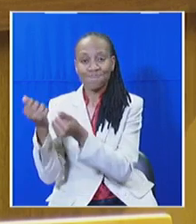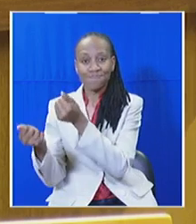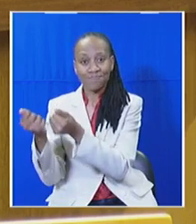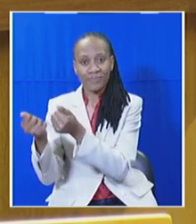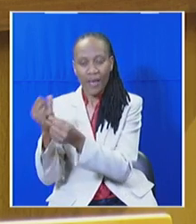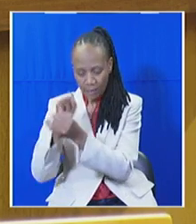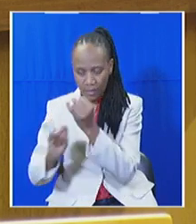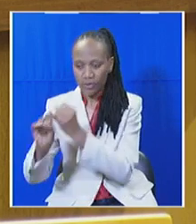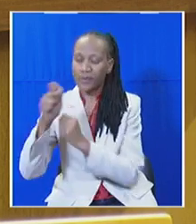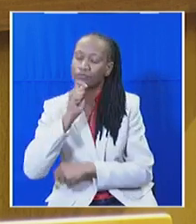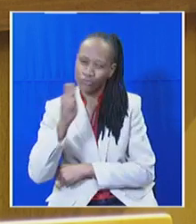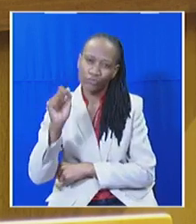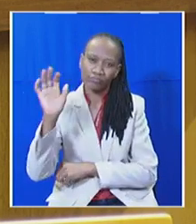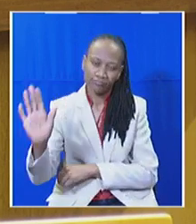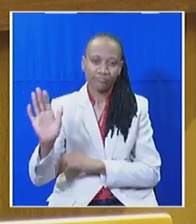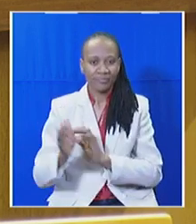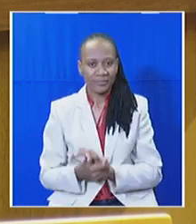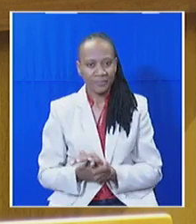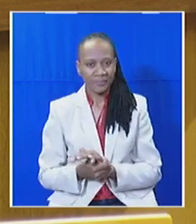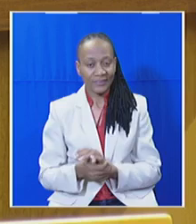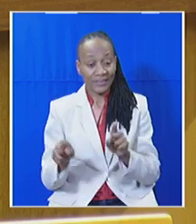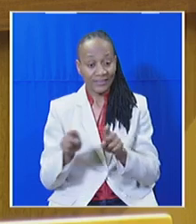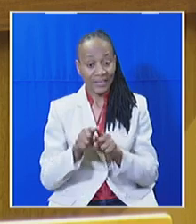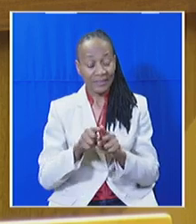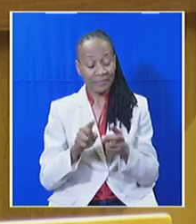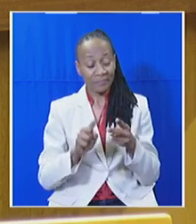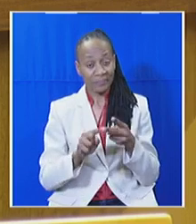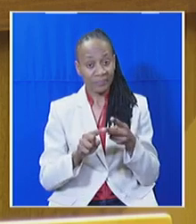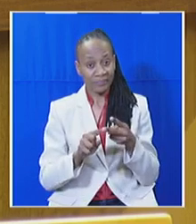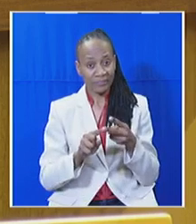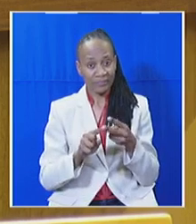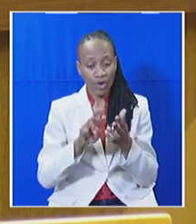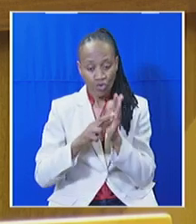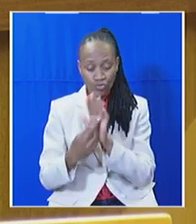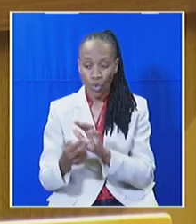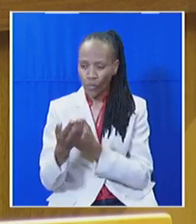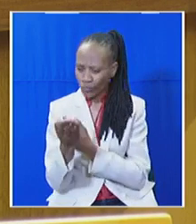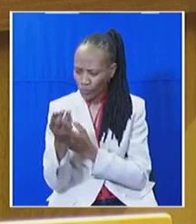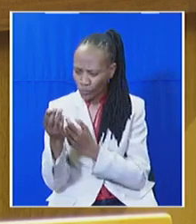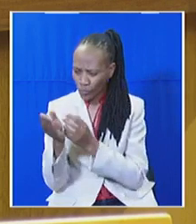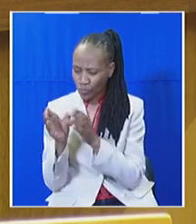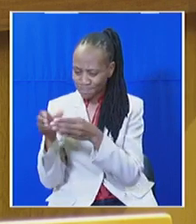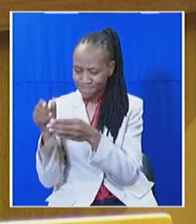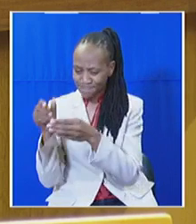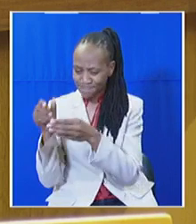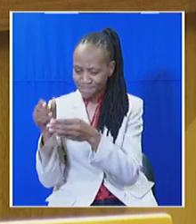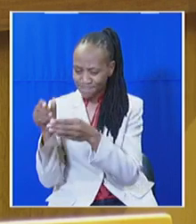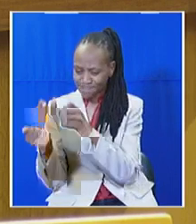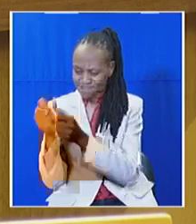judiciary and the role of the courts as the final arbiter and